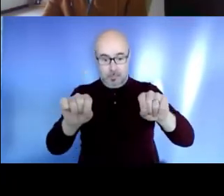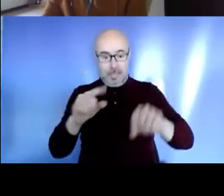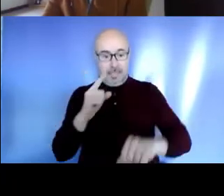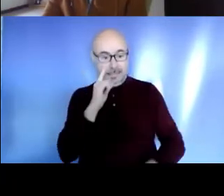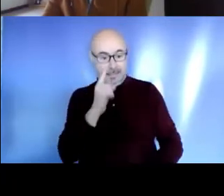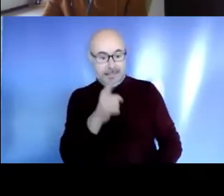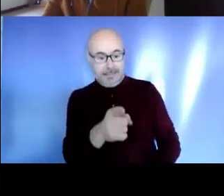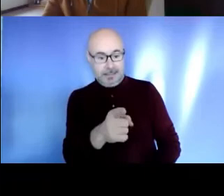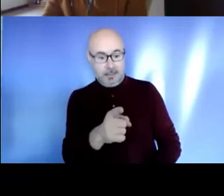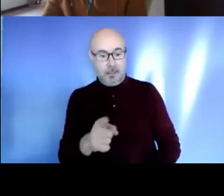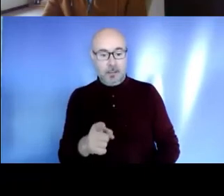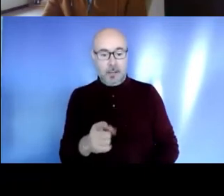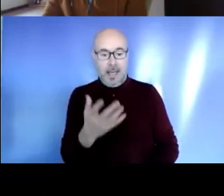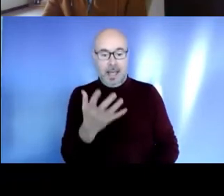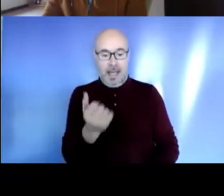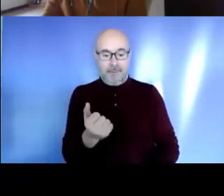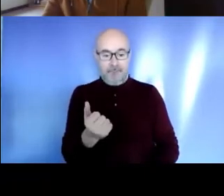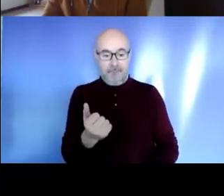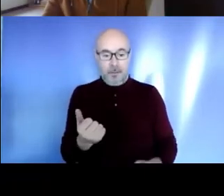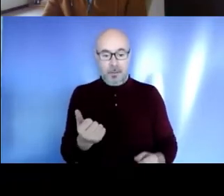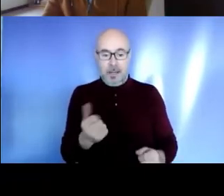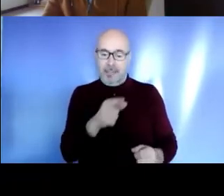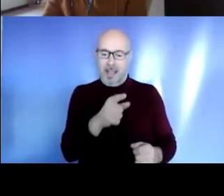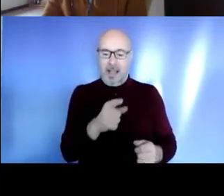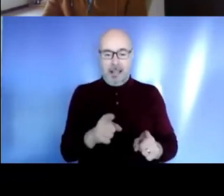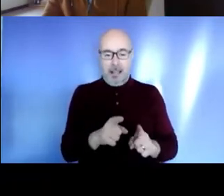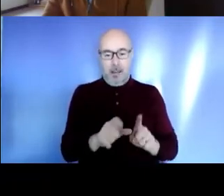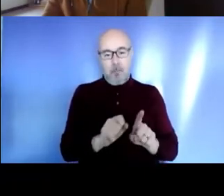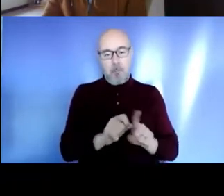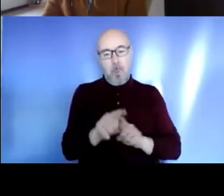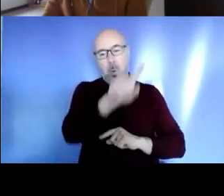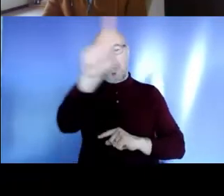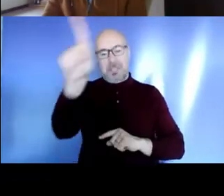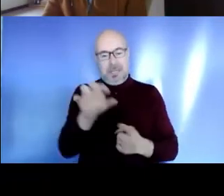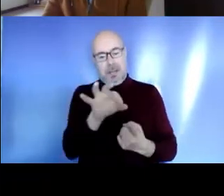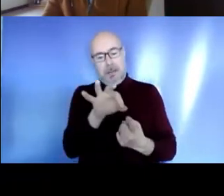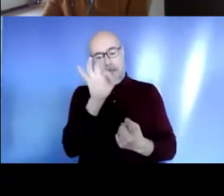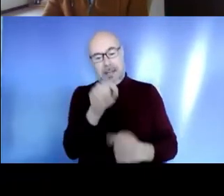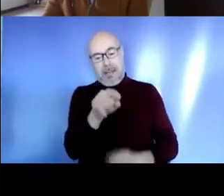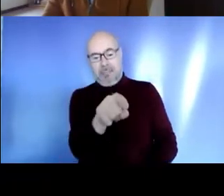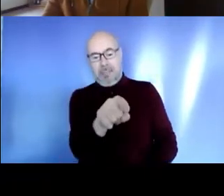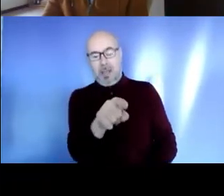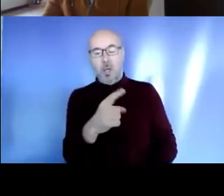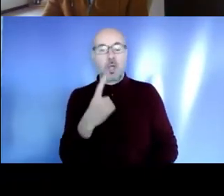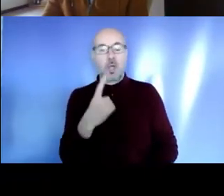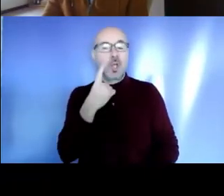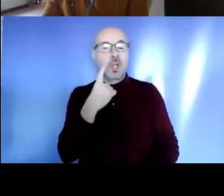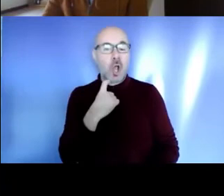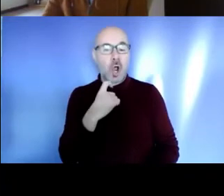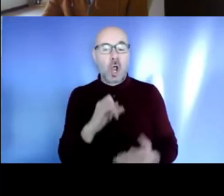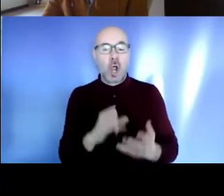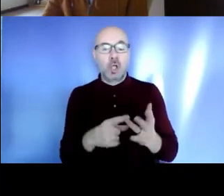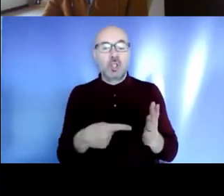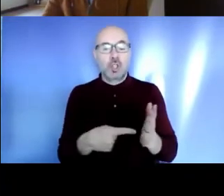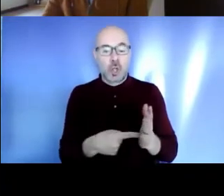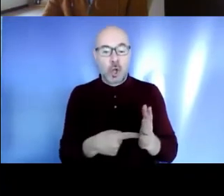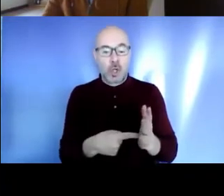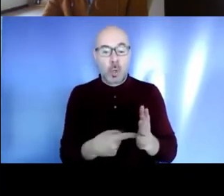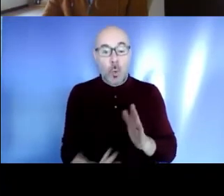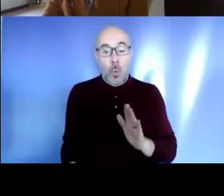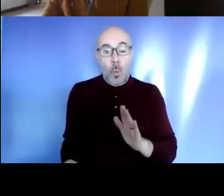gone for probably what's much more the standard choice. They've chosen the Young Scot option, and we can see that this one's got the